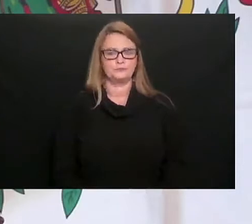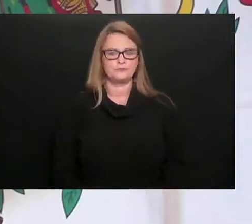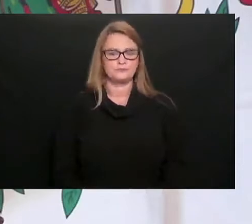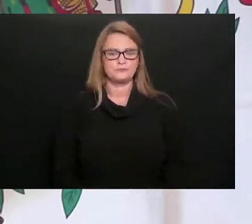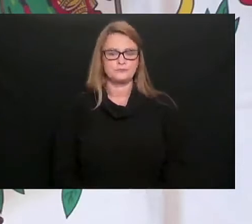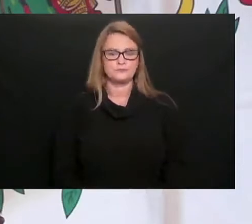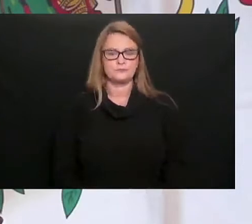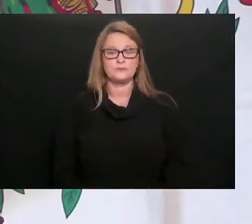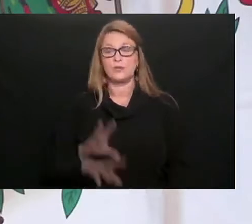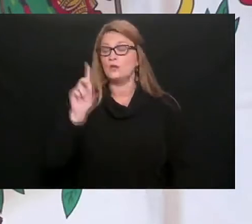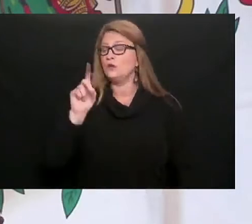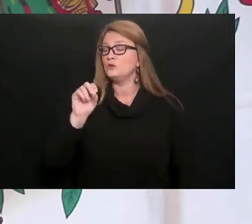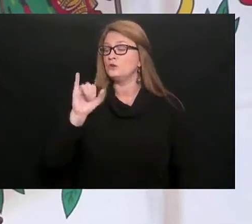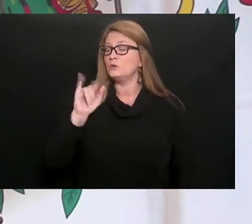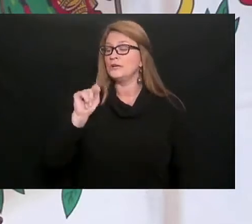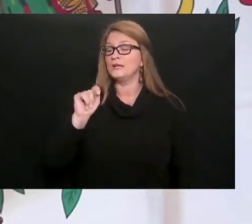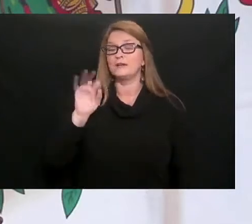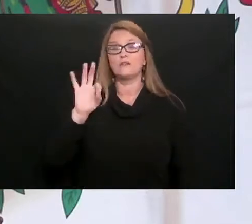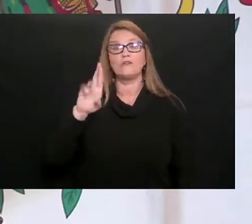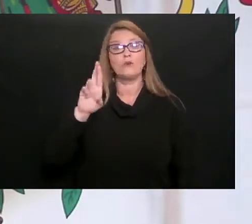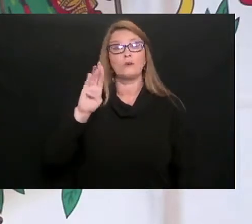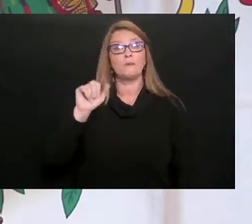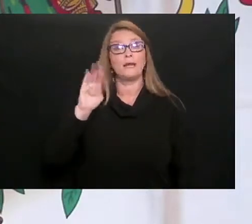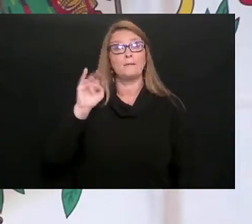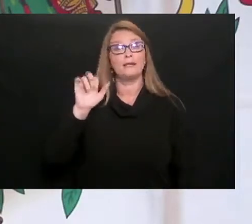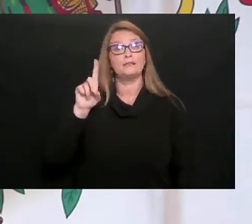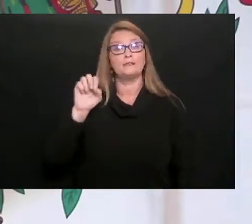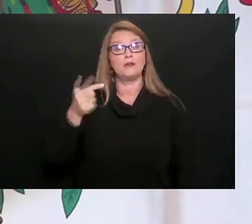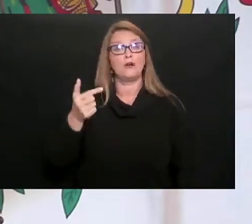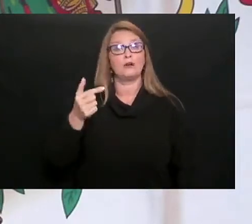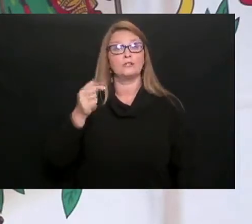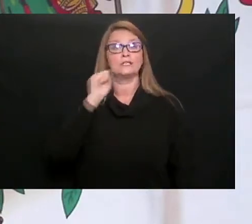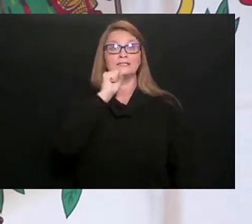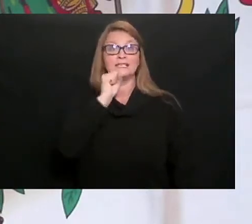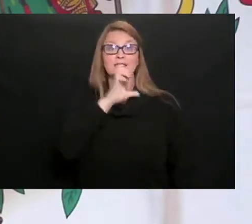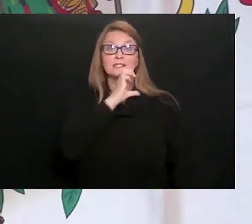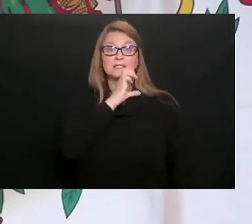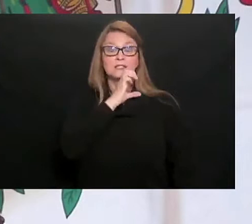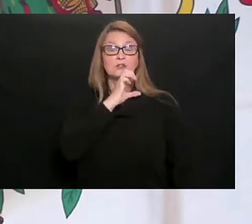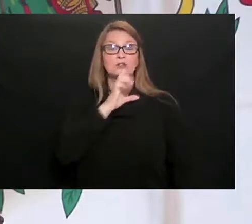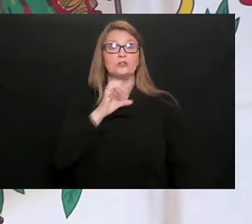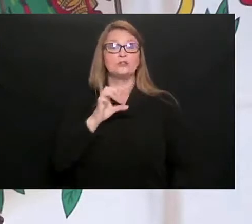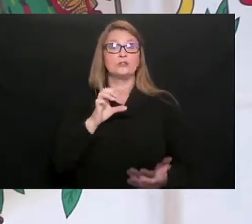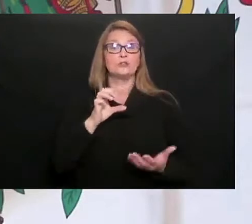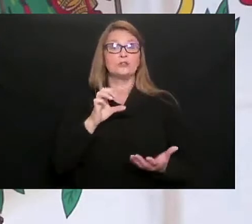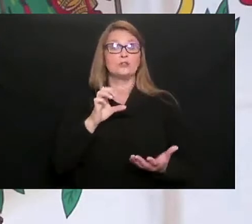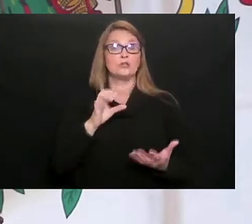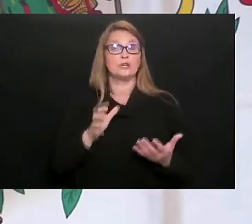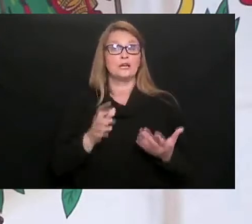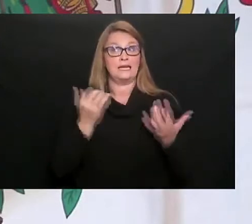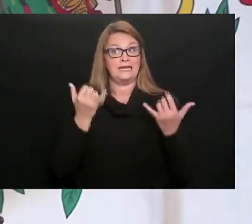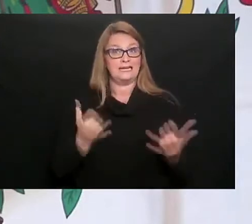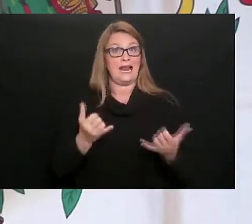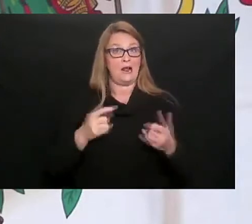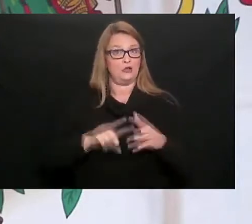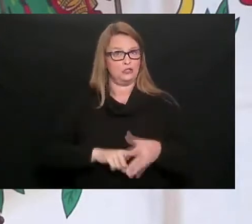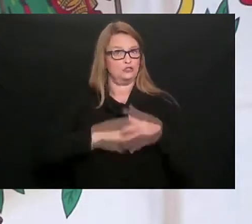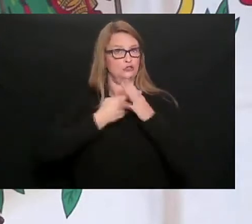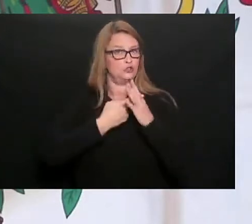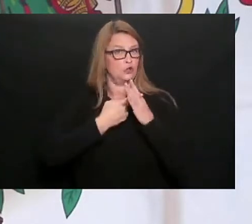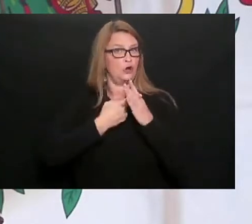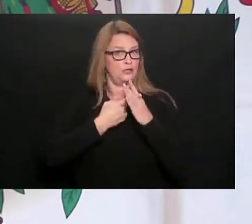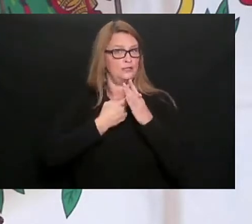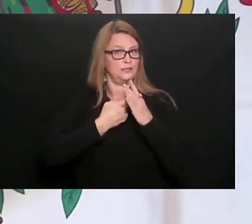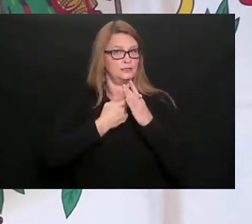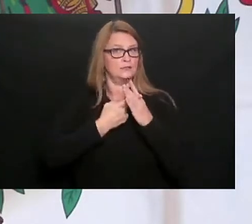Our Do It for Babydog Senior Center Edition is rolling out now, and